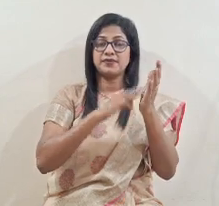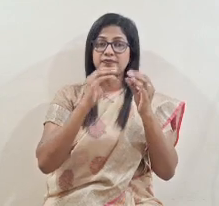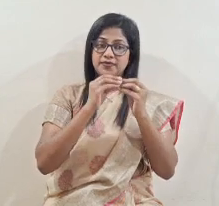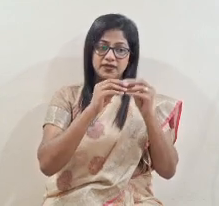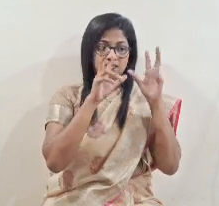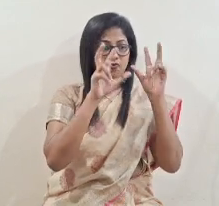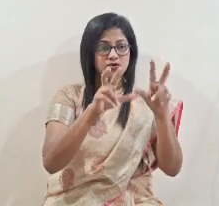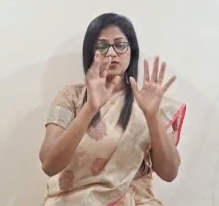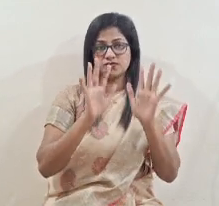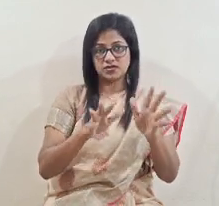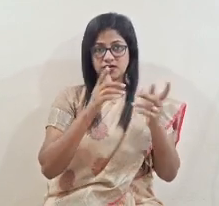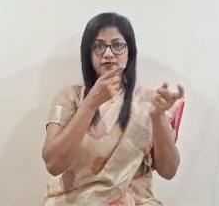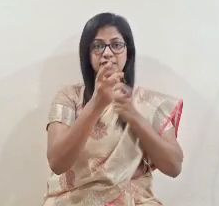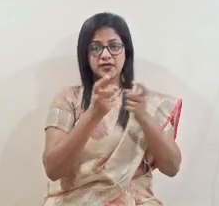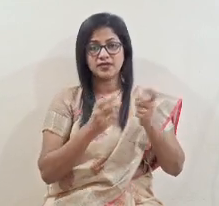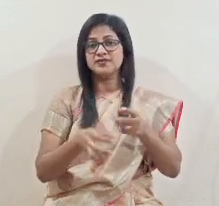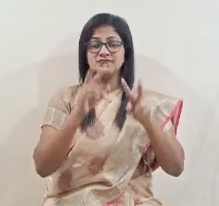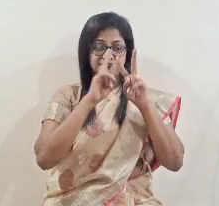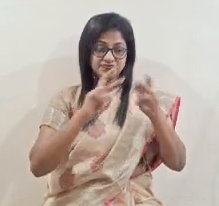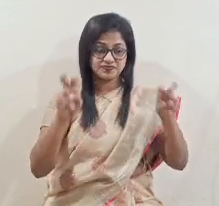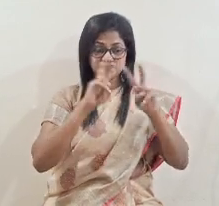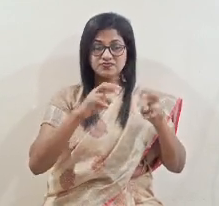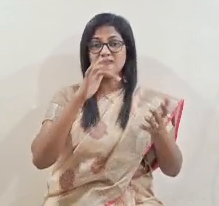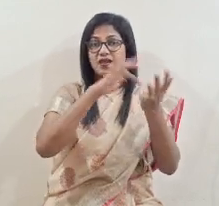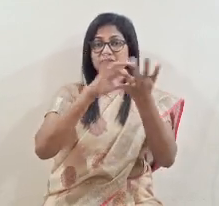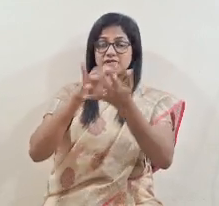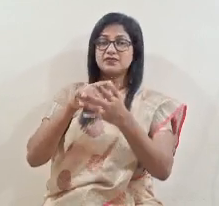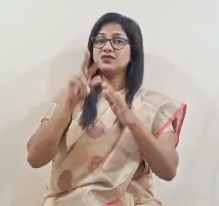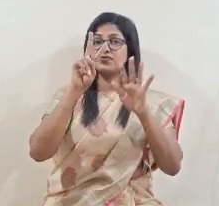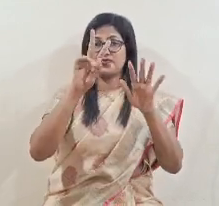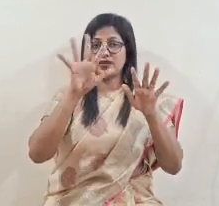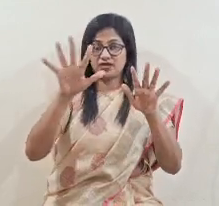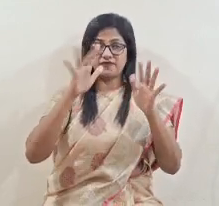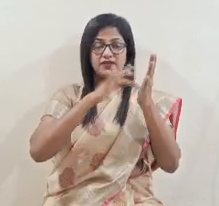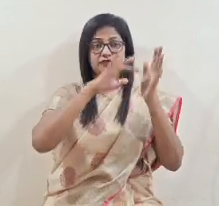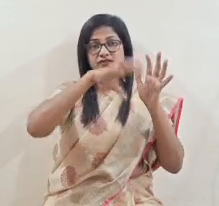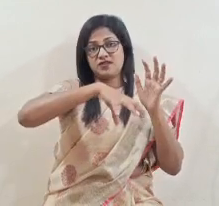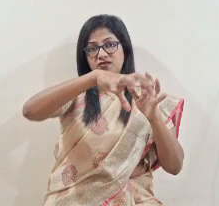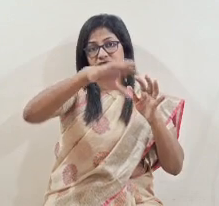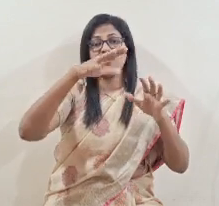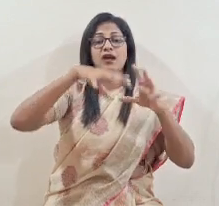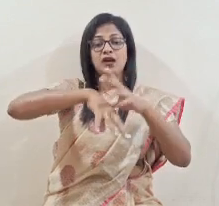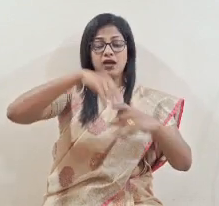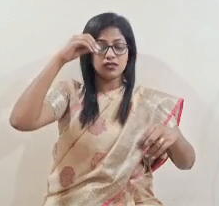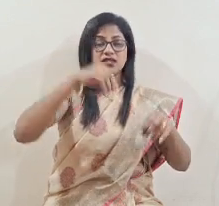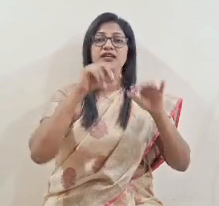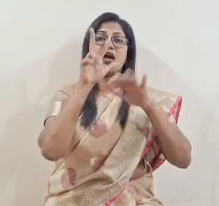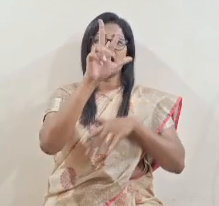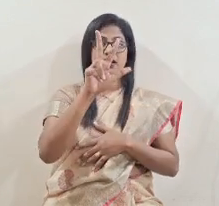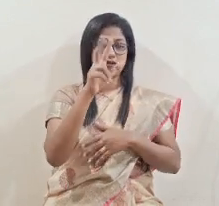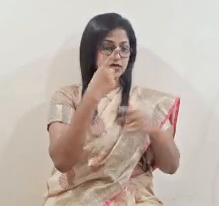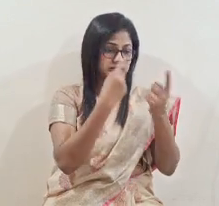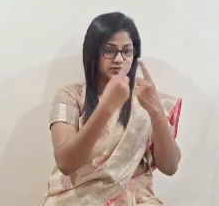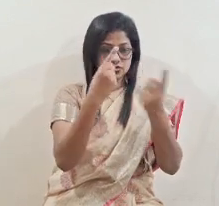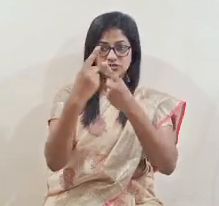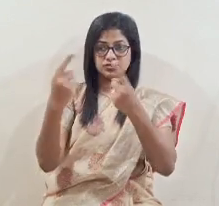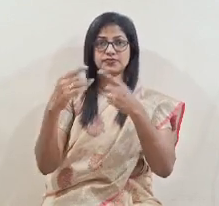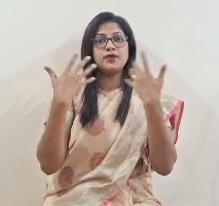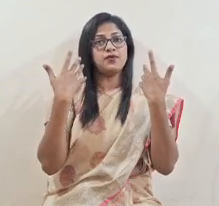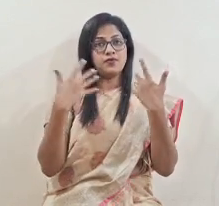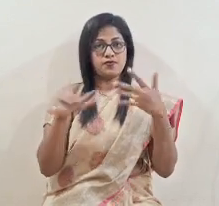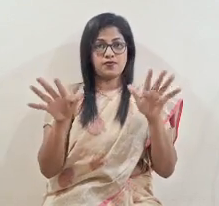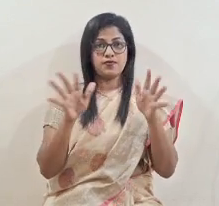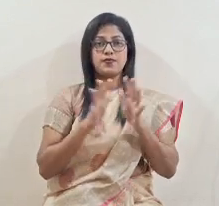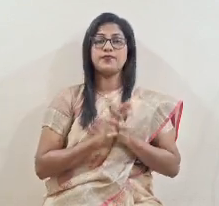Maritime Board. Coming to the survey locations, out of 25 ferry routes, here total 8 ferry routes are been studied, which